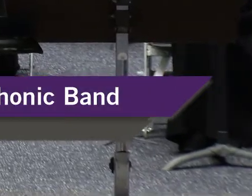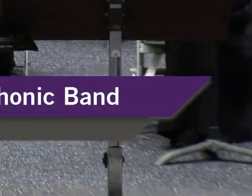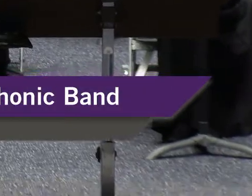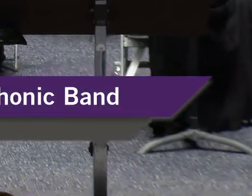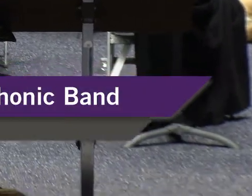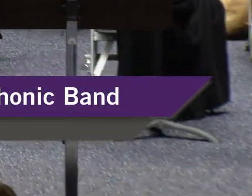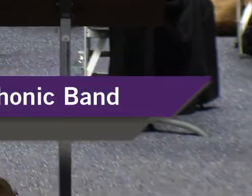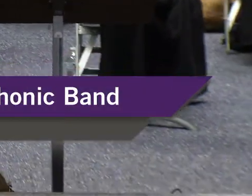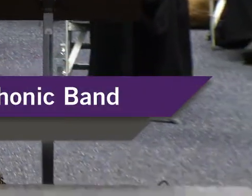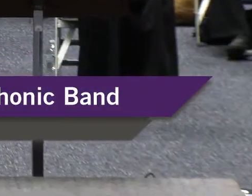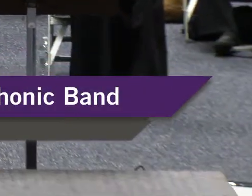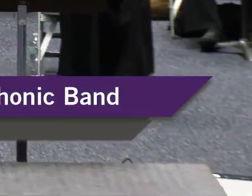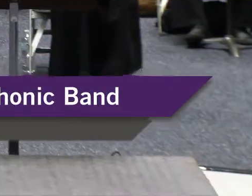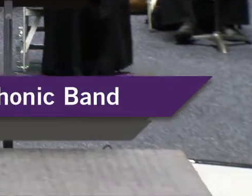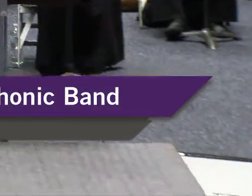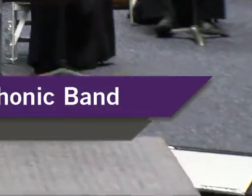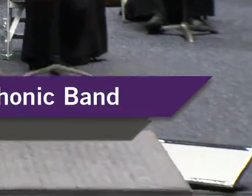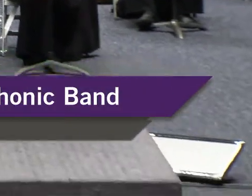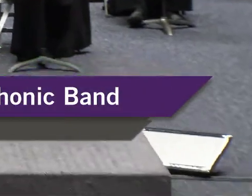Video.